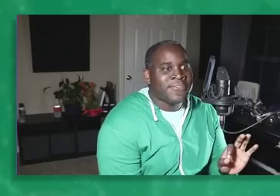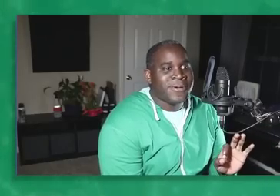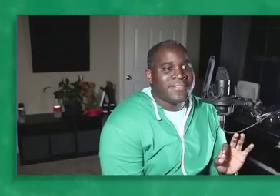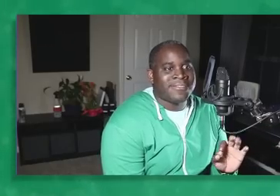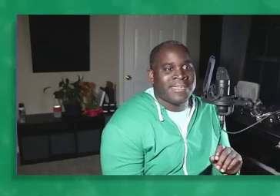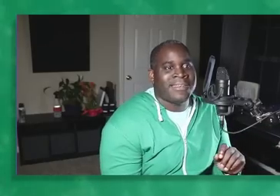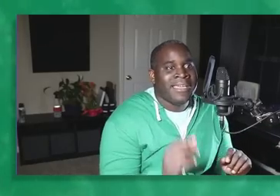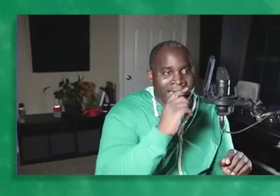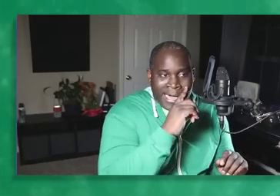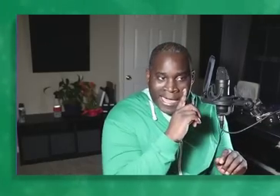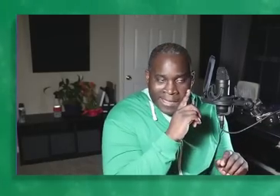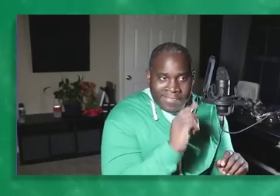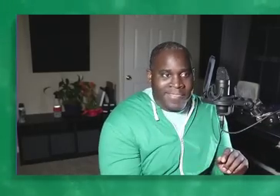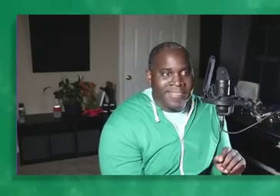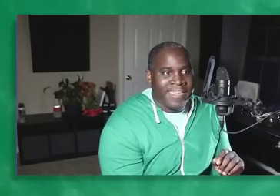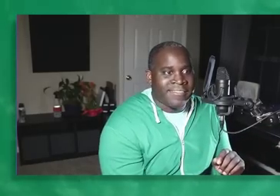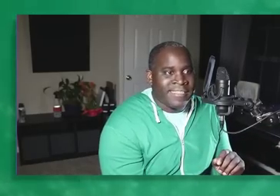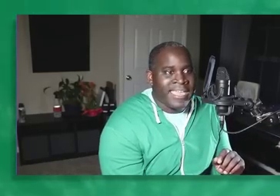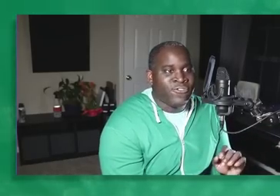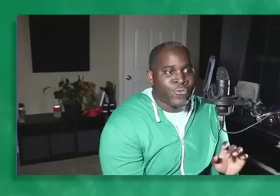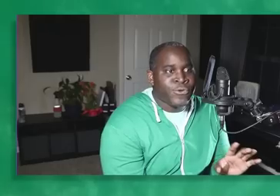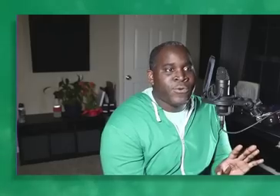Also, I love this part of the scene.